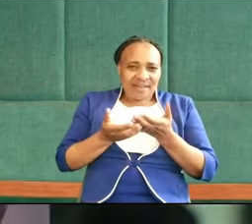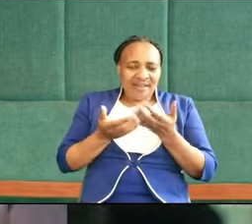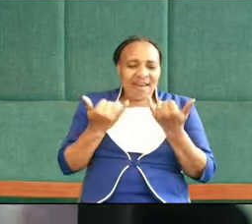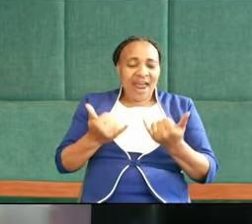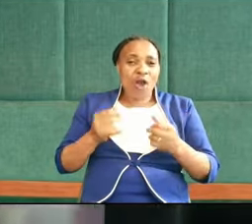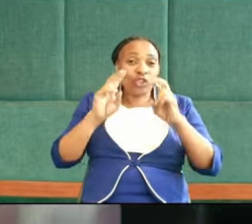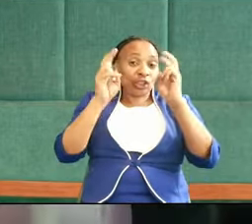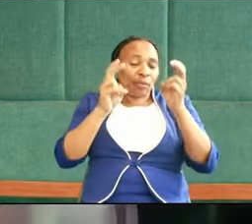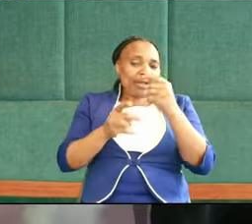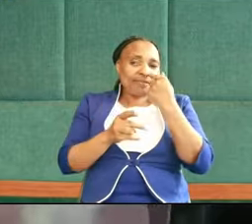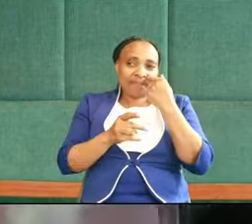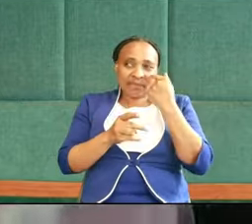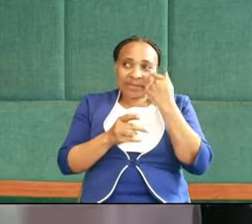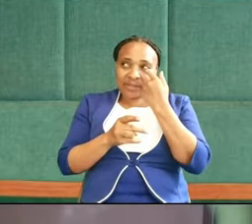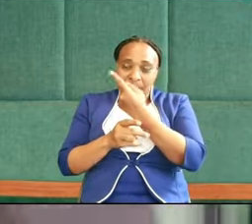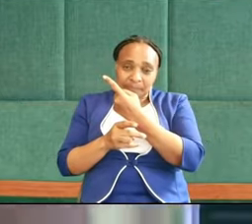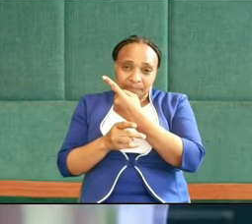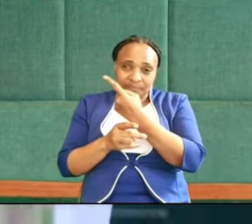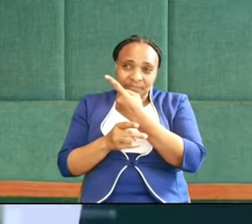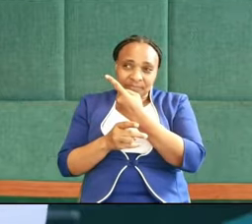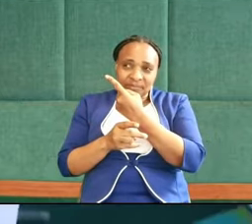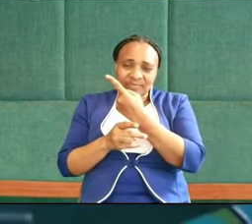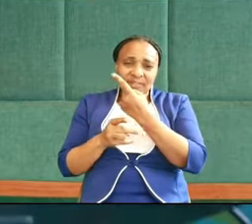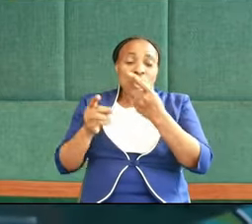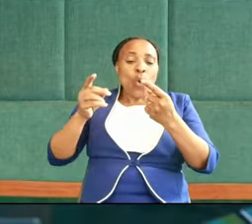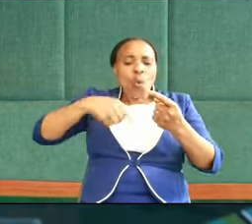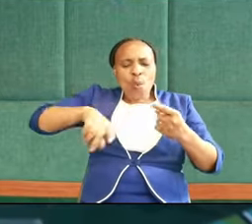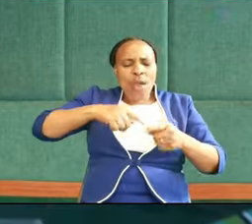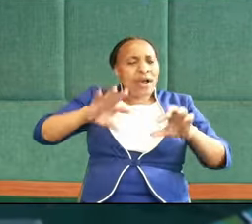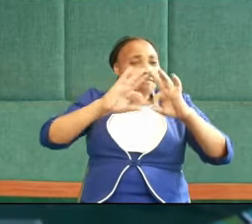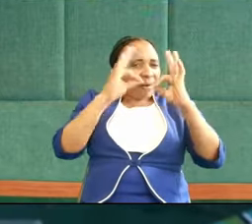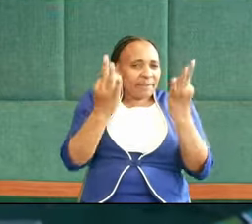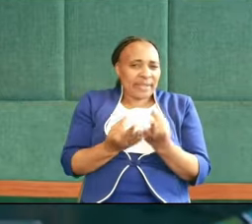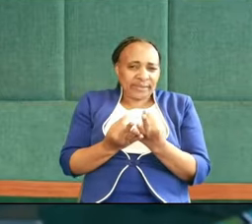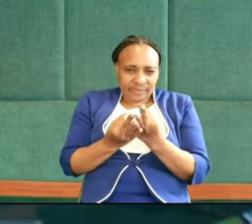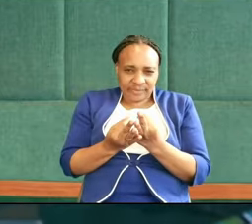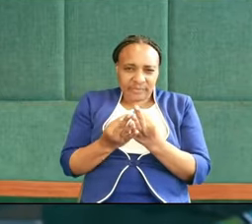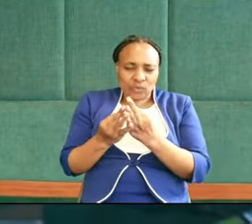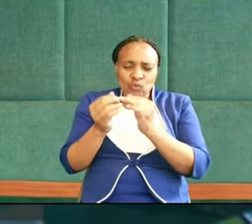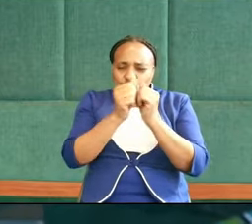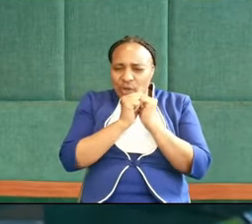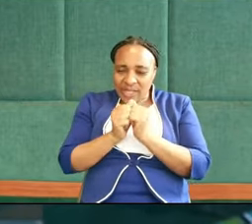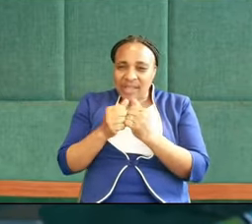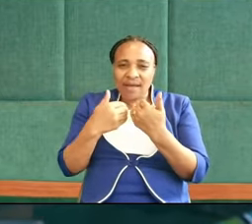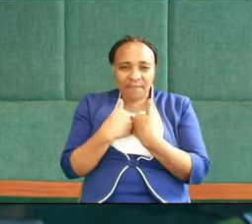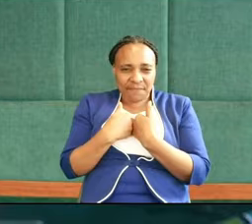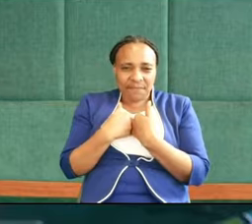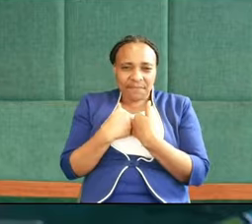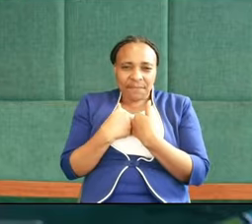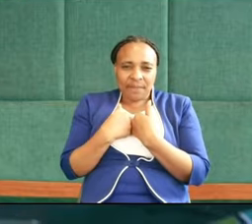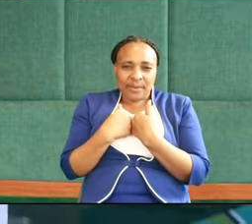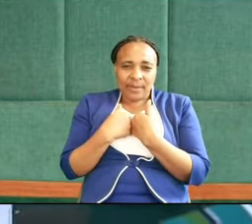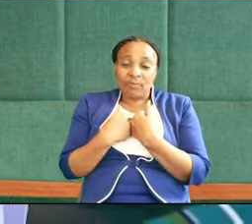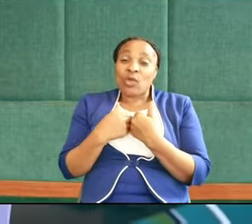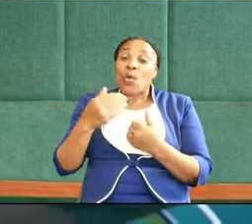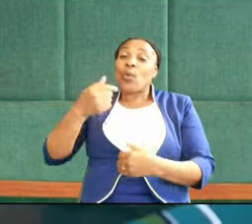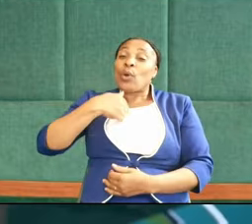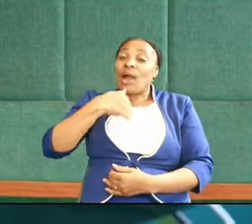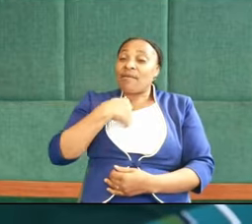we are a family gathered together. We